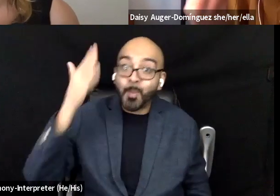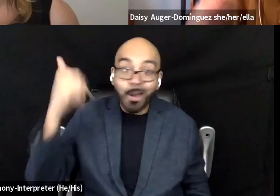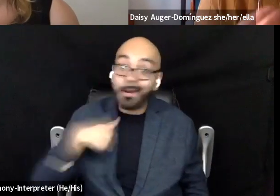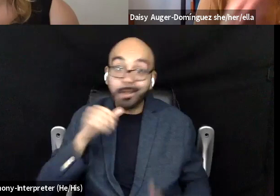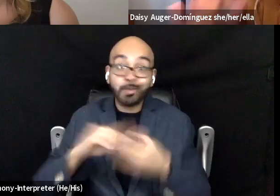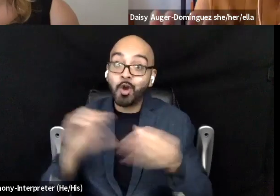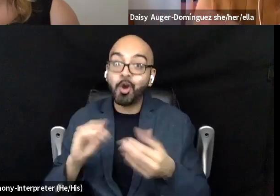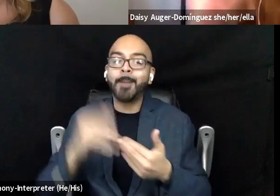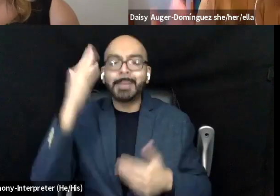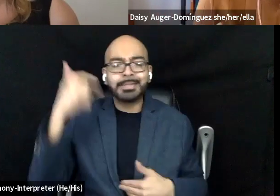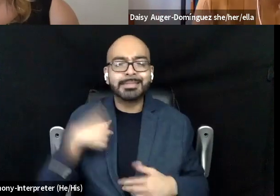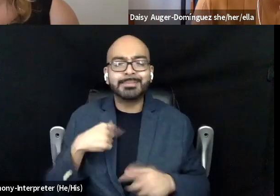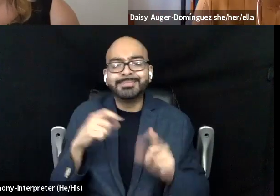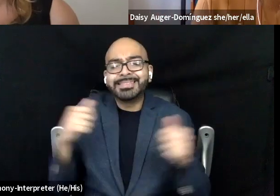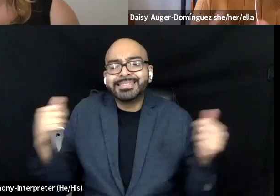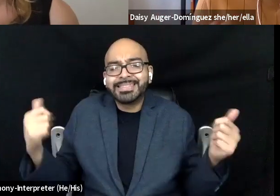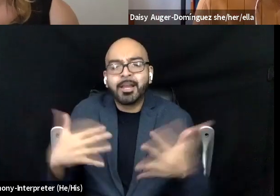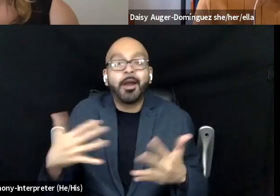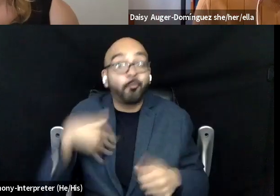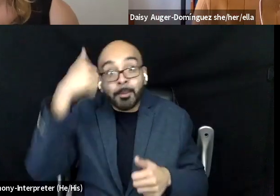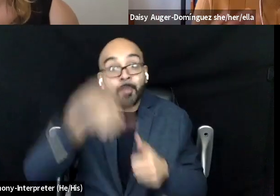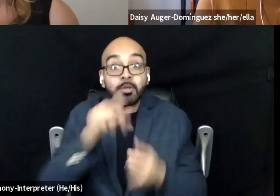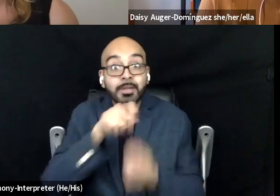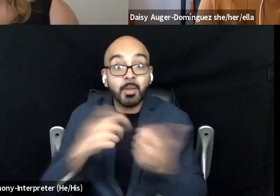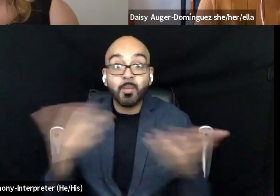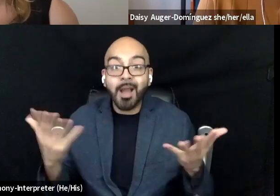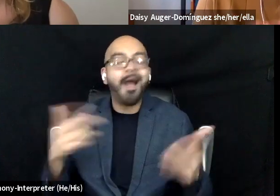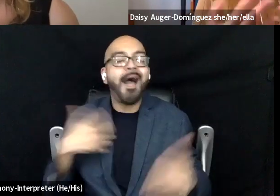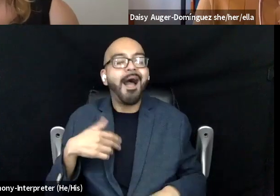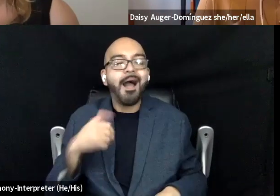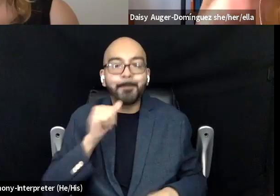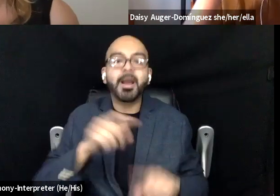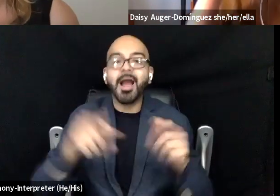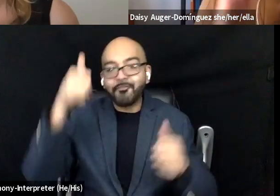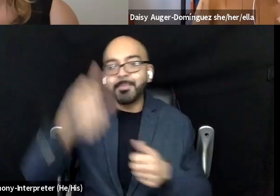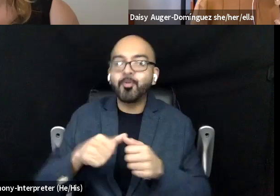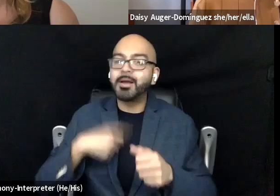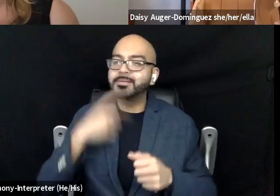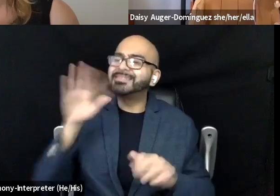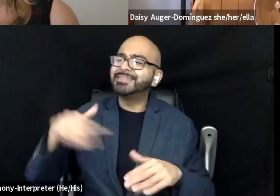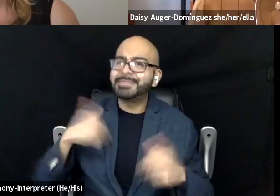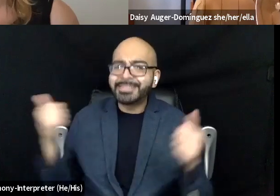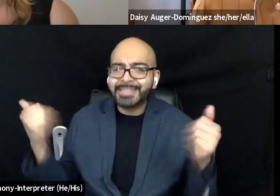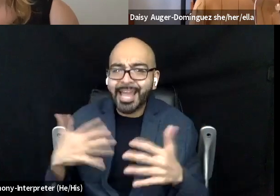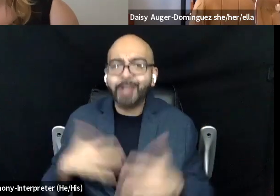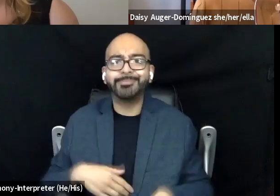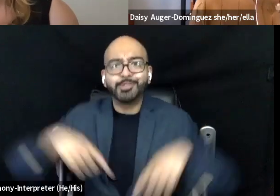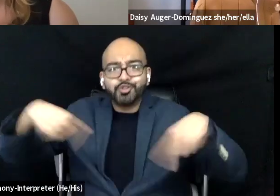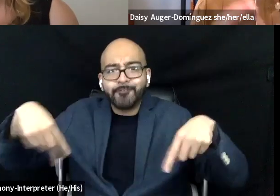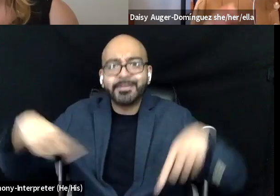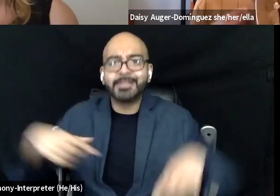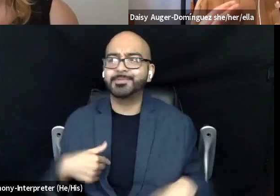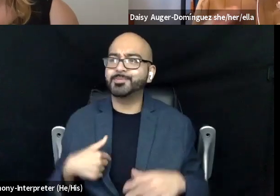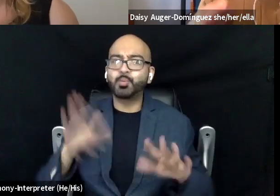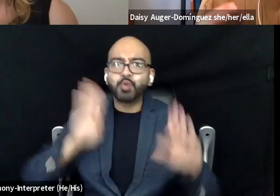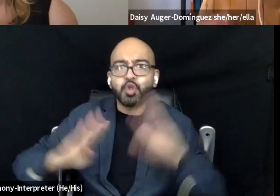remember the exact words, but I literally said to the effect of, I'm scared, I'm nervous, I'm worried. And, you know, and he said, okay. And I